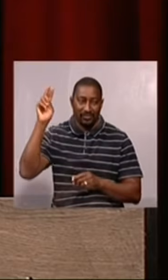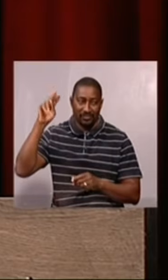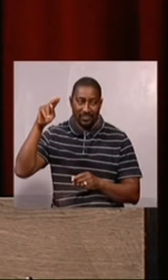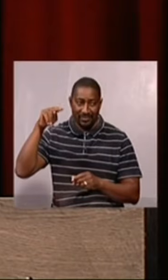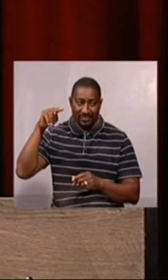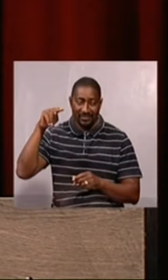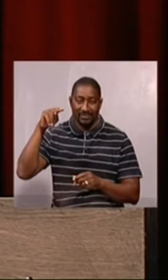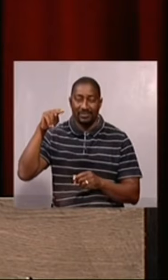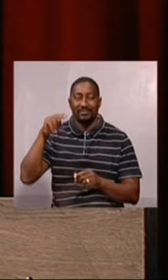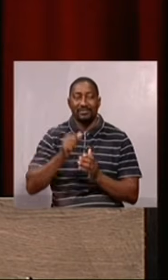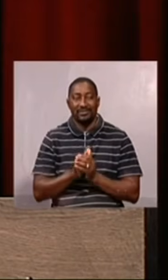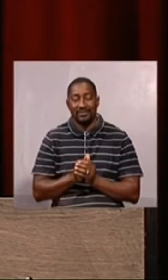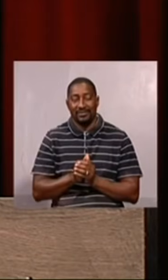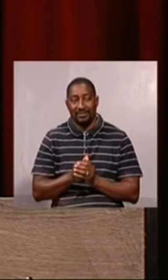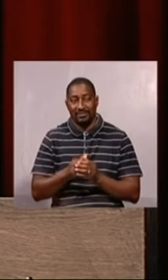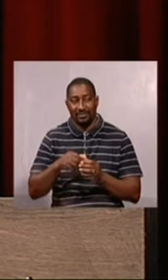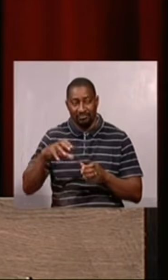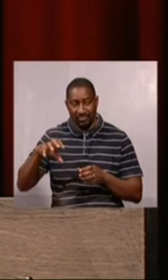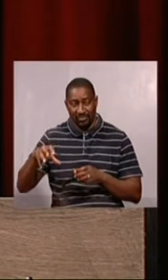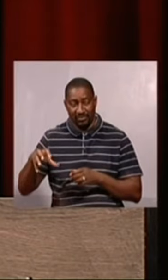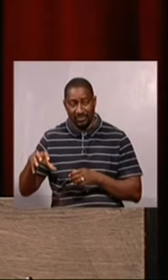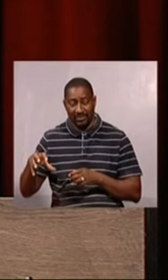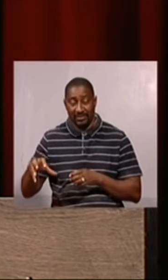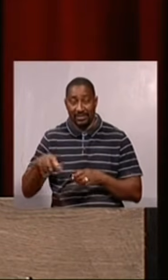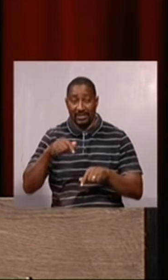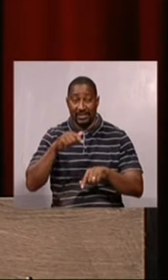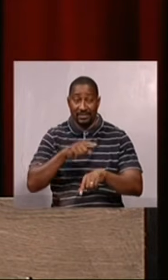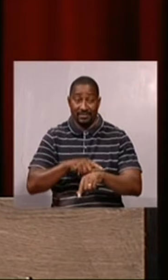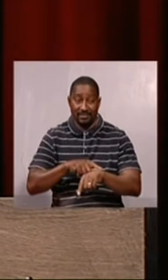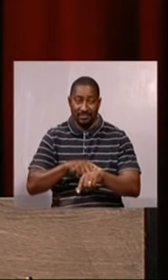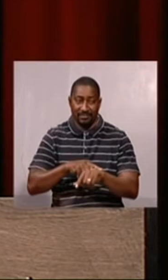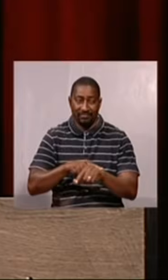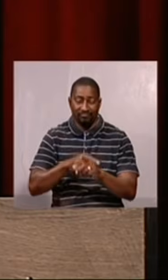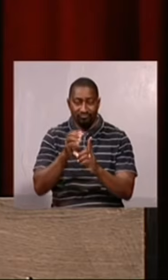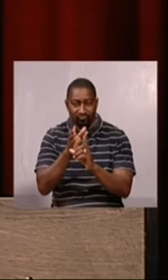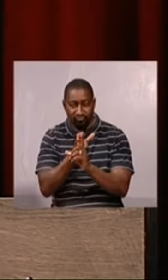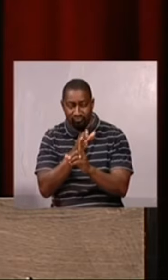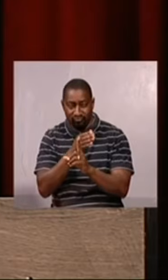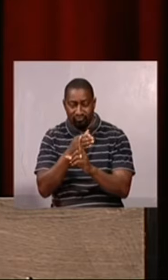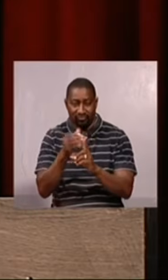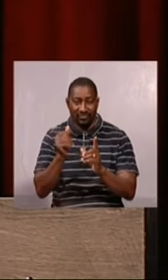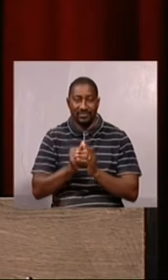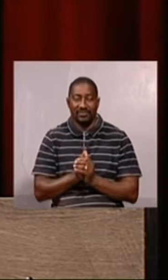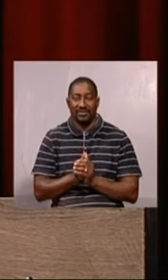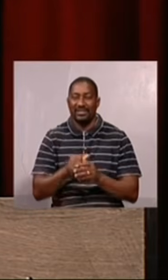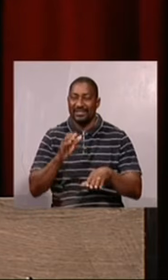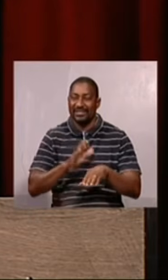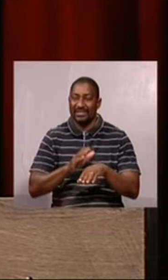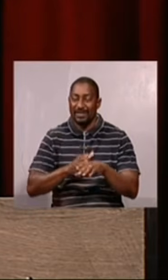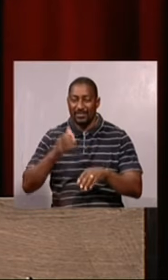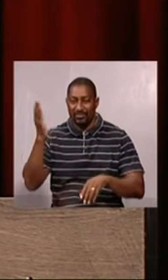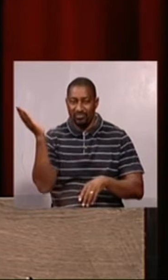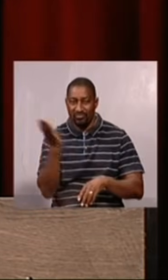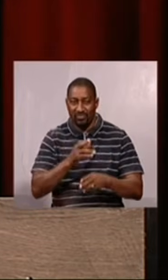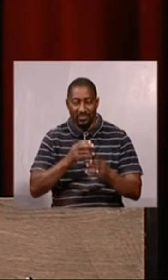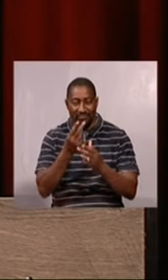with constituents in real time. However, the influence of social media on elections is a double-edged sword.